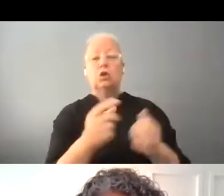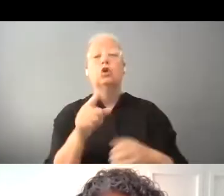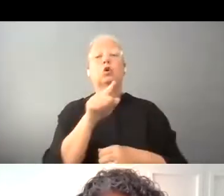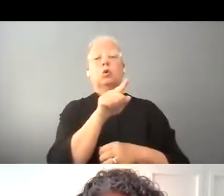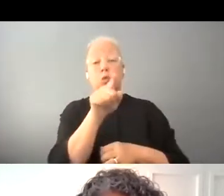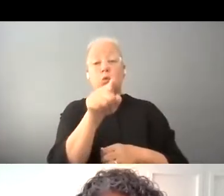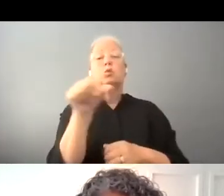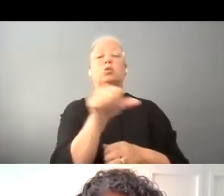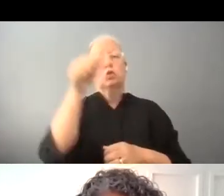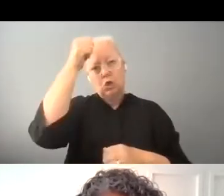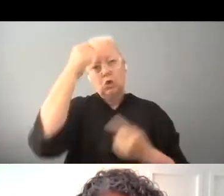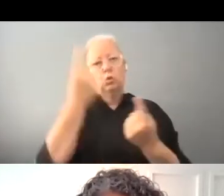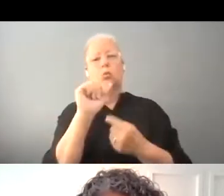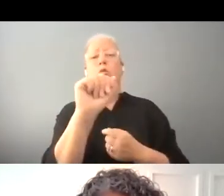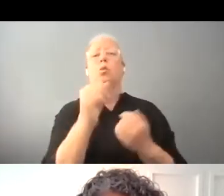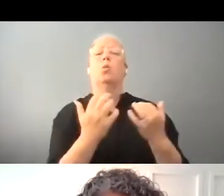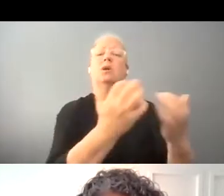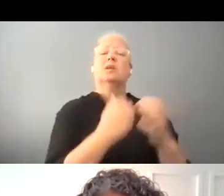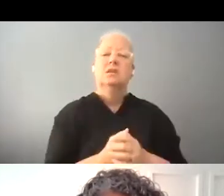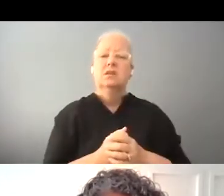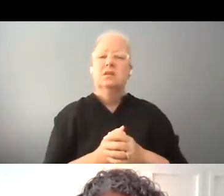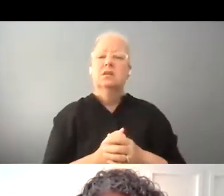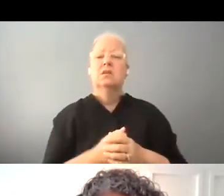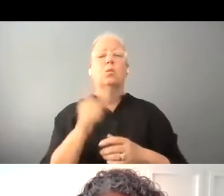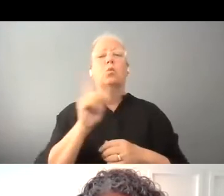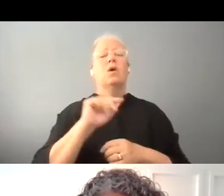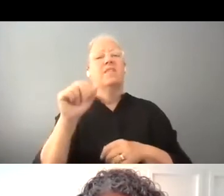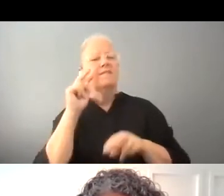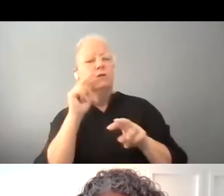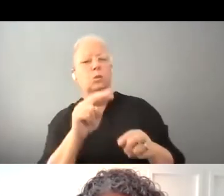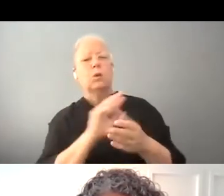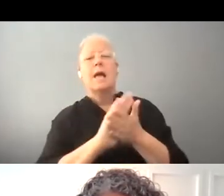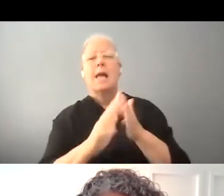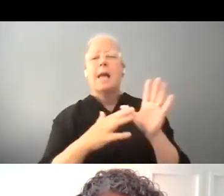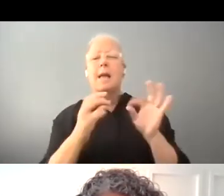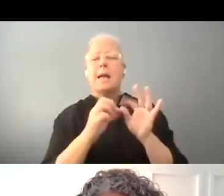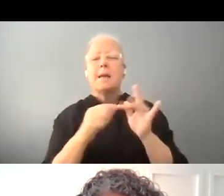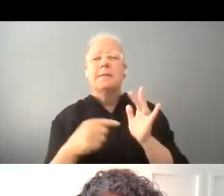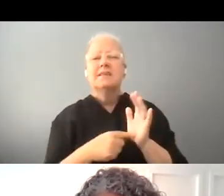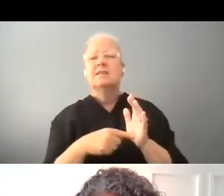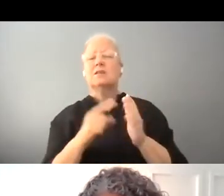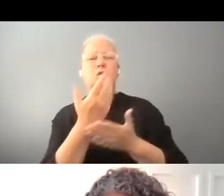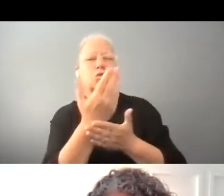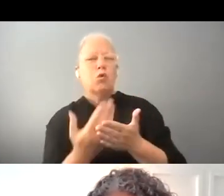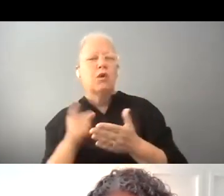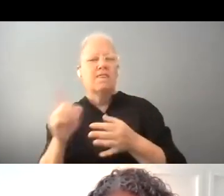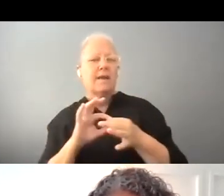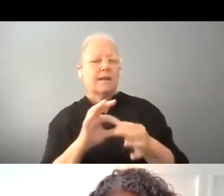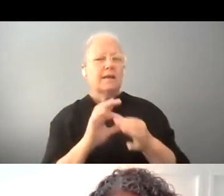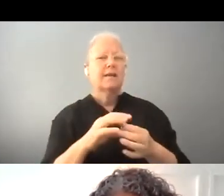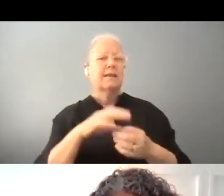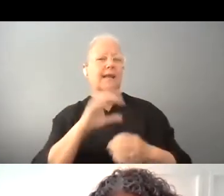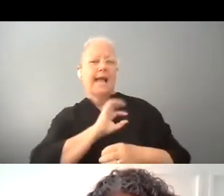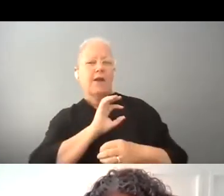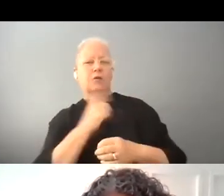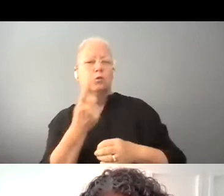audience is and what their viewing habits are, what stories are they drawn to, what kind of characters do they engage with.